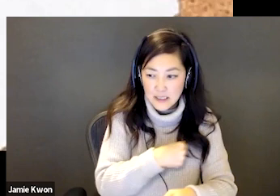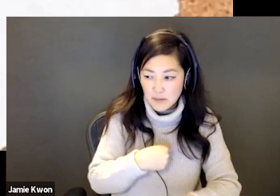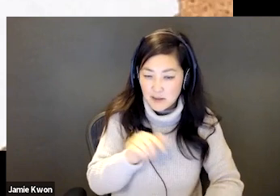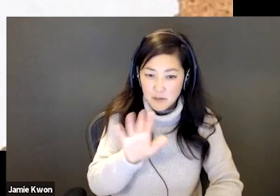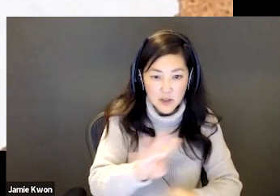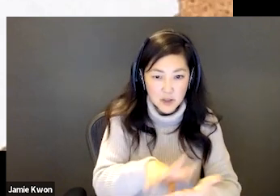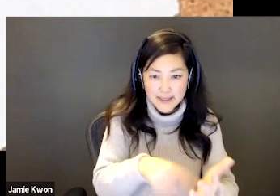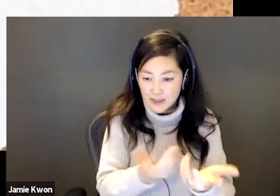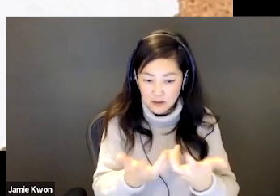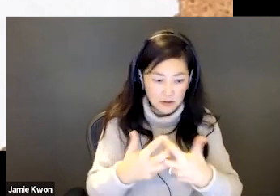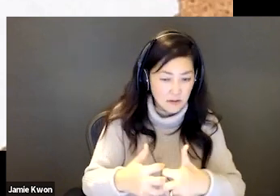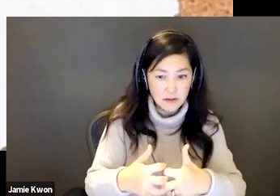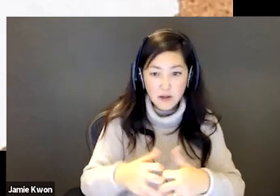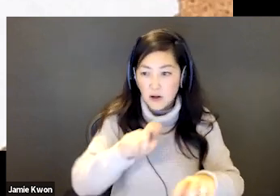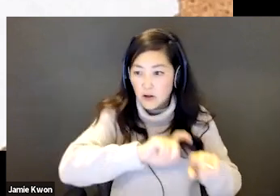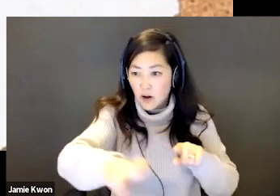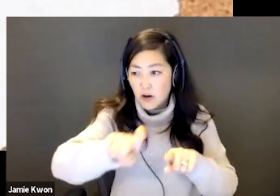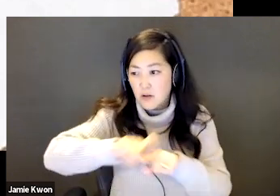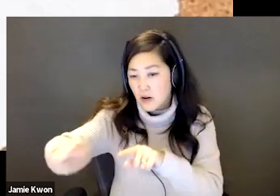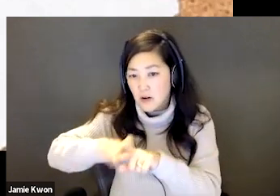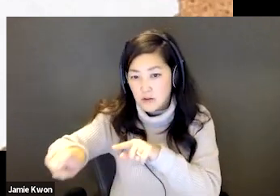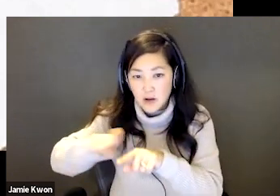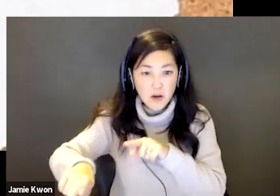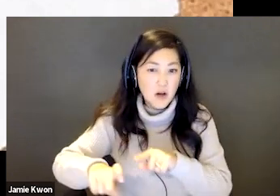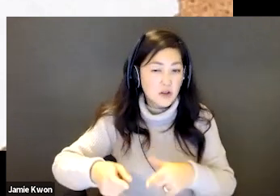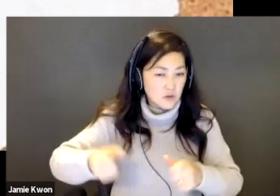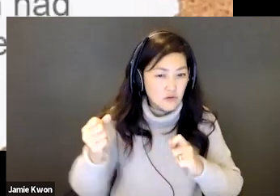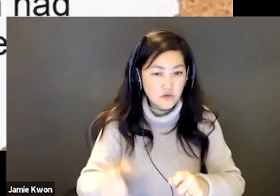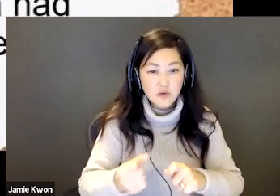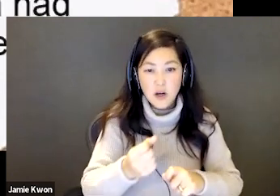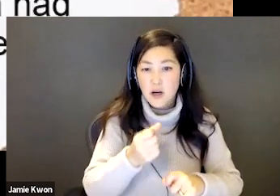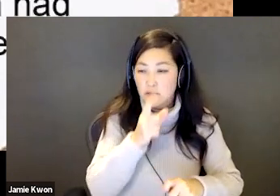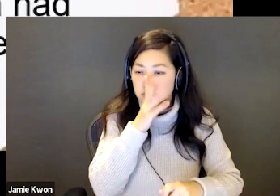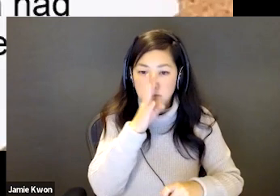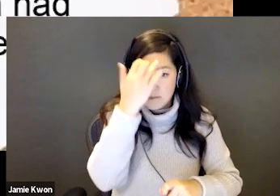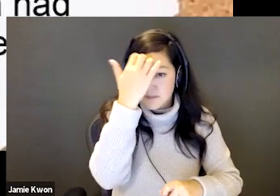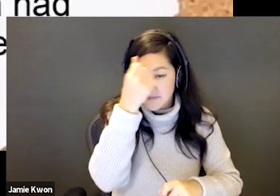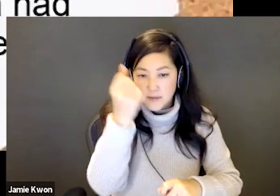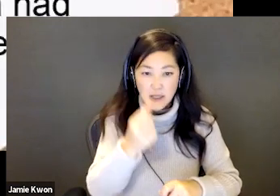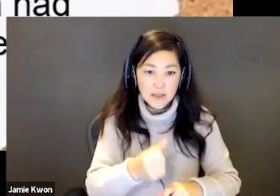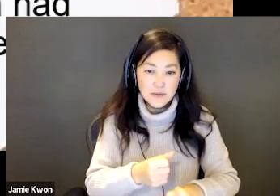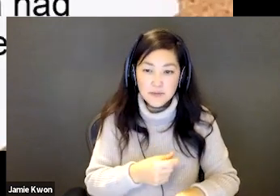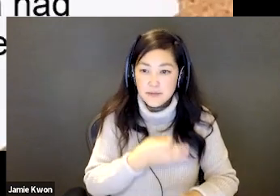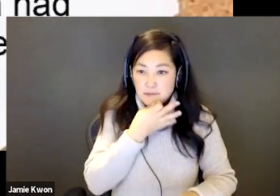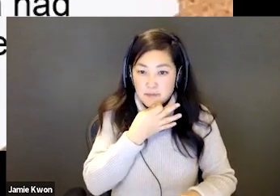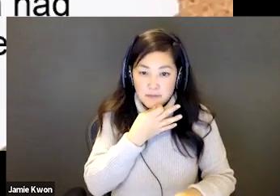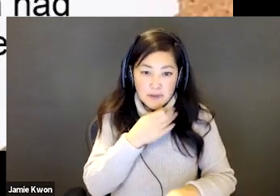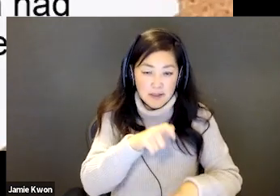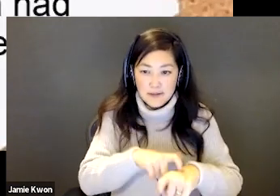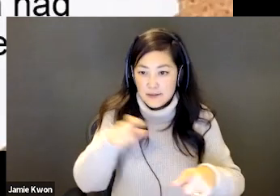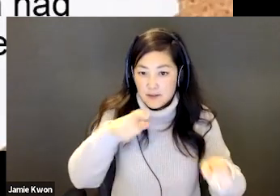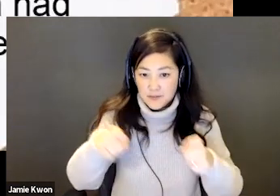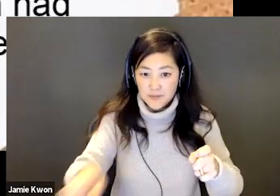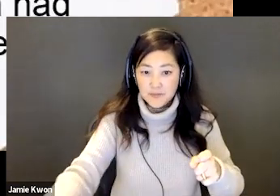schedule, cold calling, strong verbal memory, and extraordinary time management.